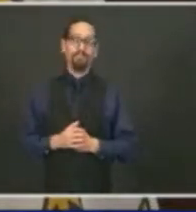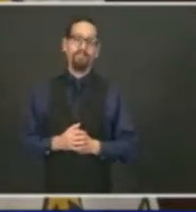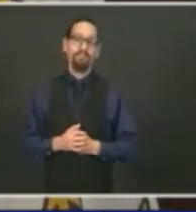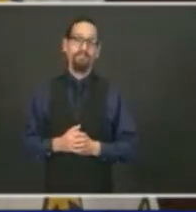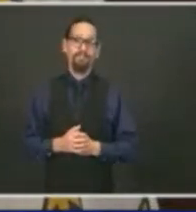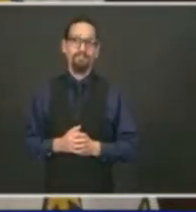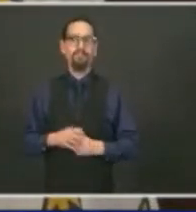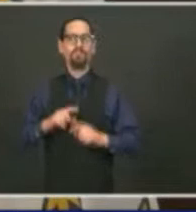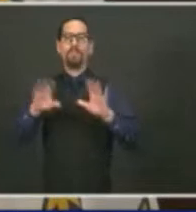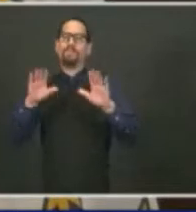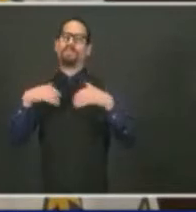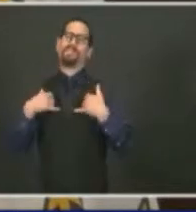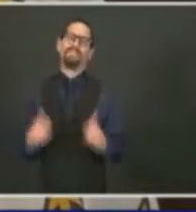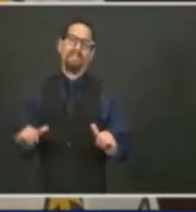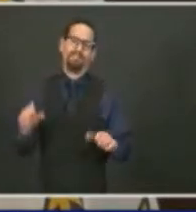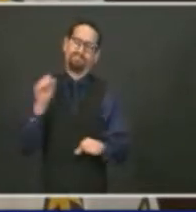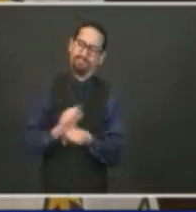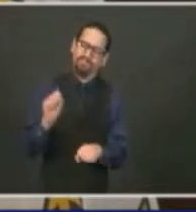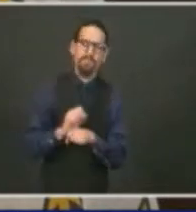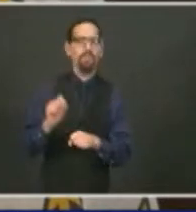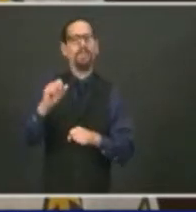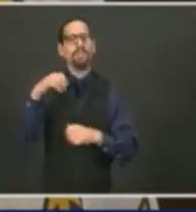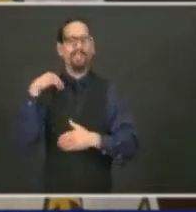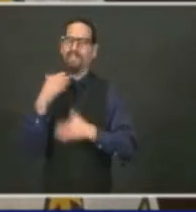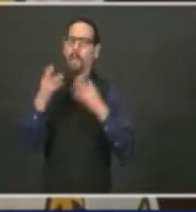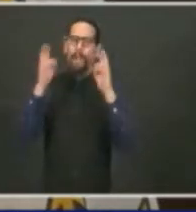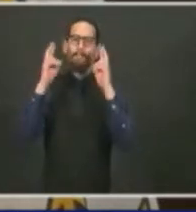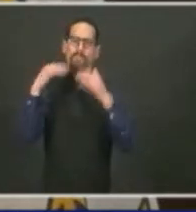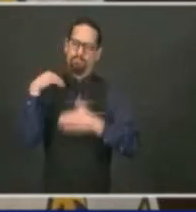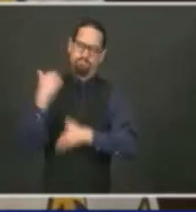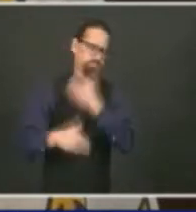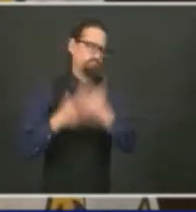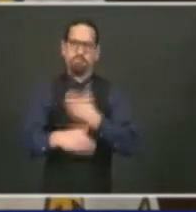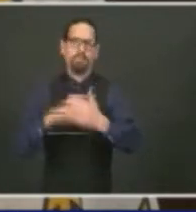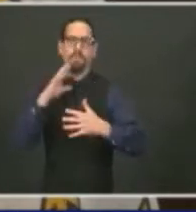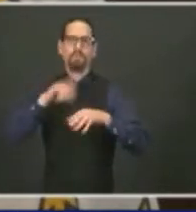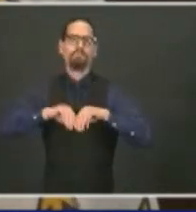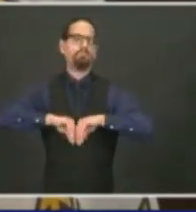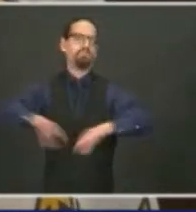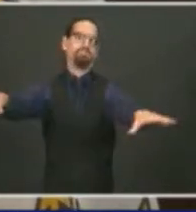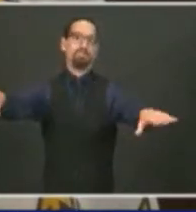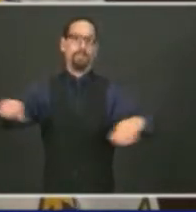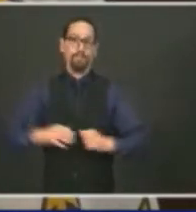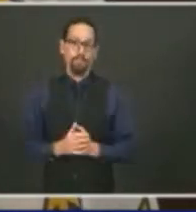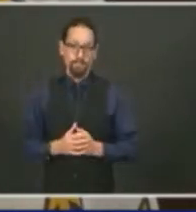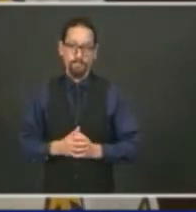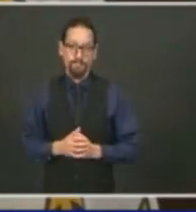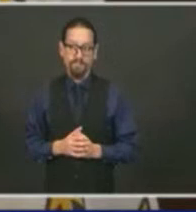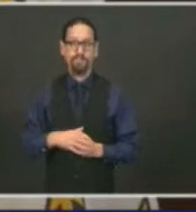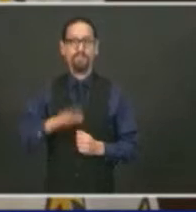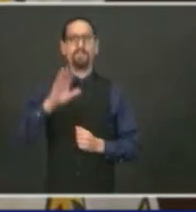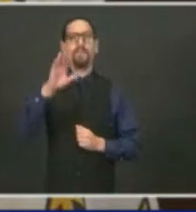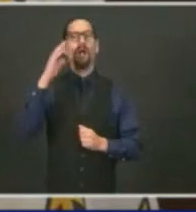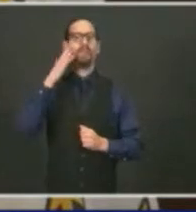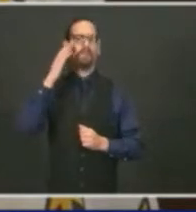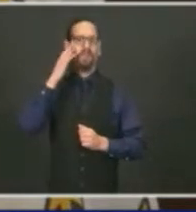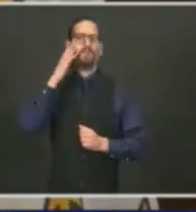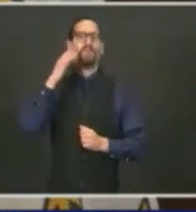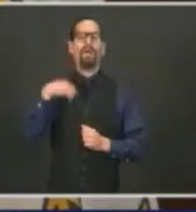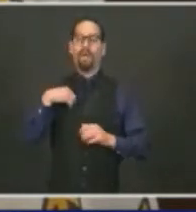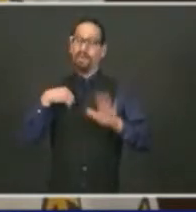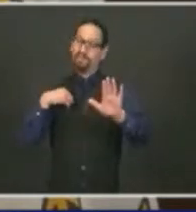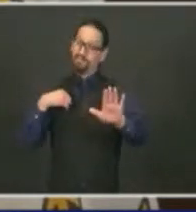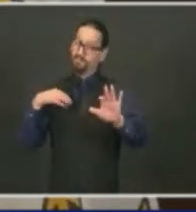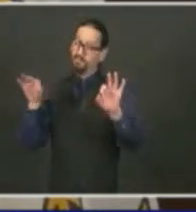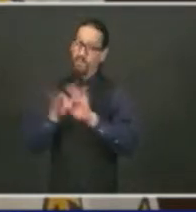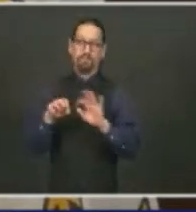quickly as we can. And on that end, and as we tell ourselves that we need to be patient too, many of you saw in the news yesterday that our